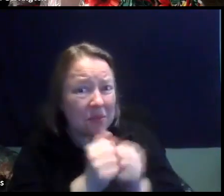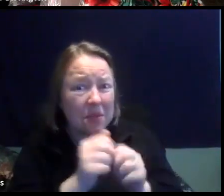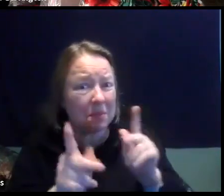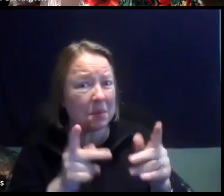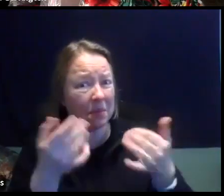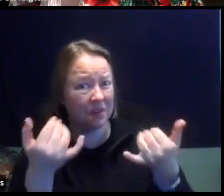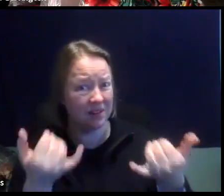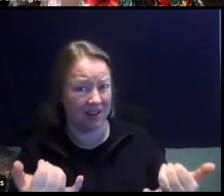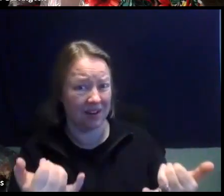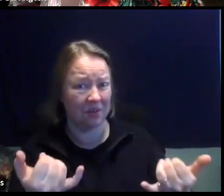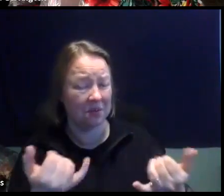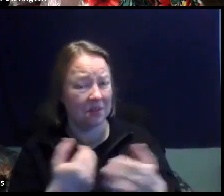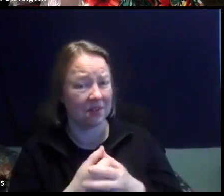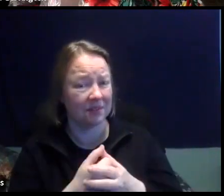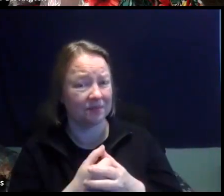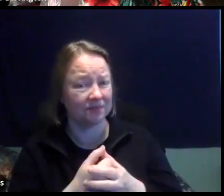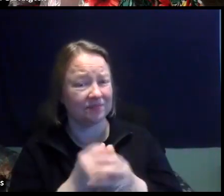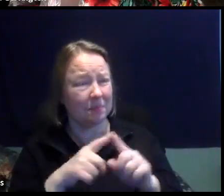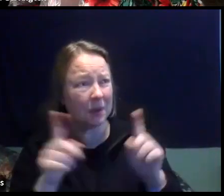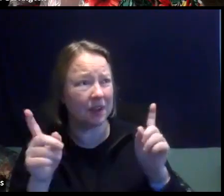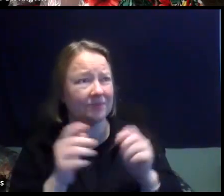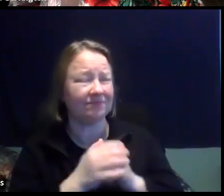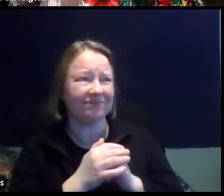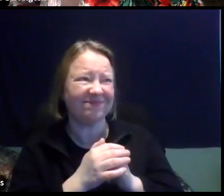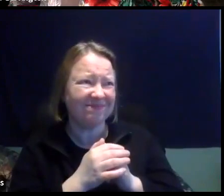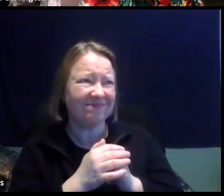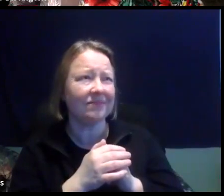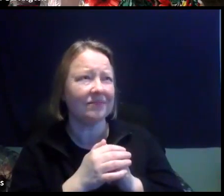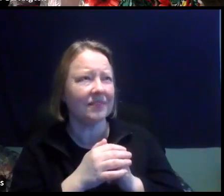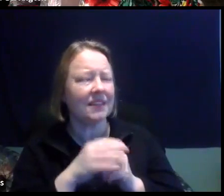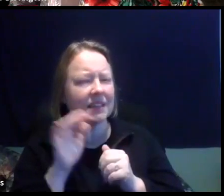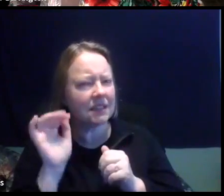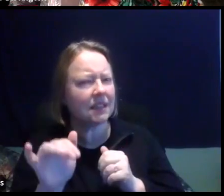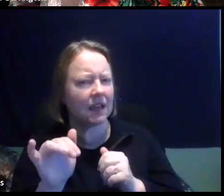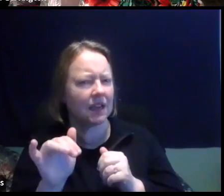now. But does that really kind of